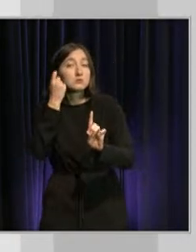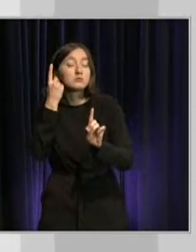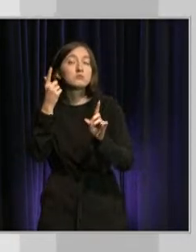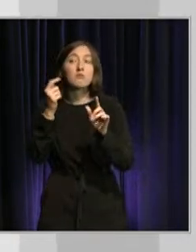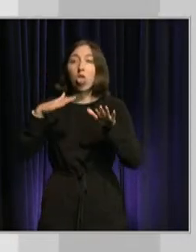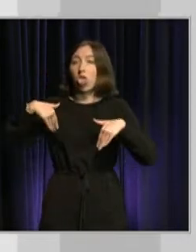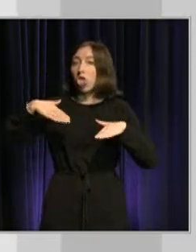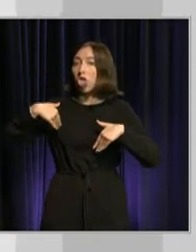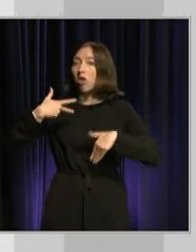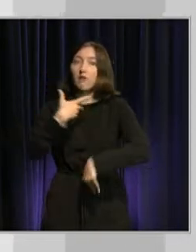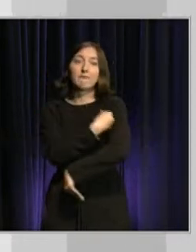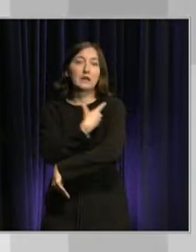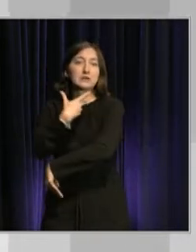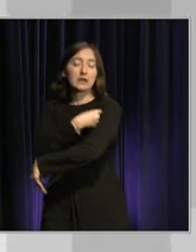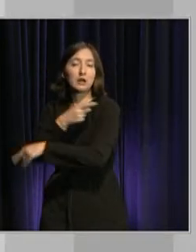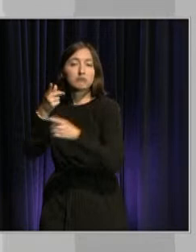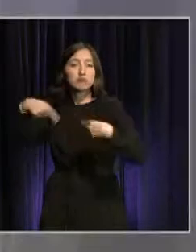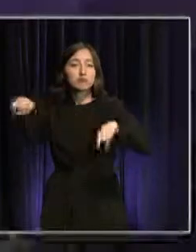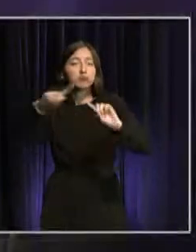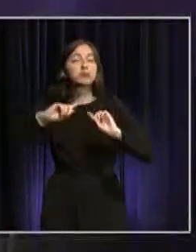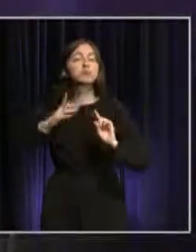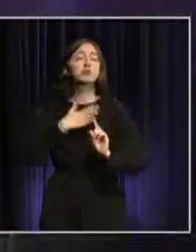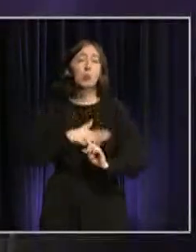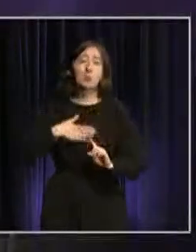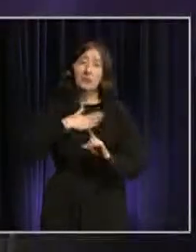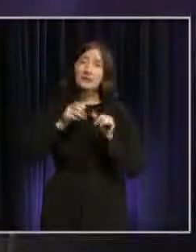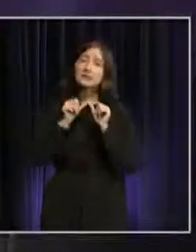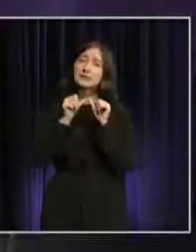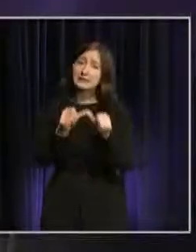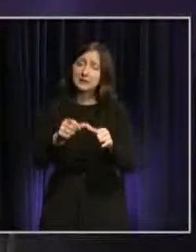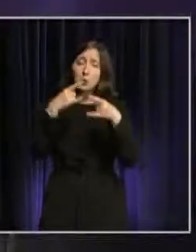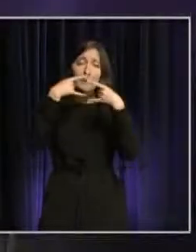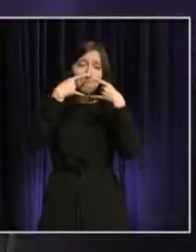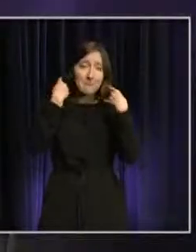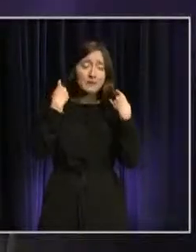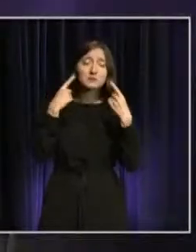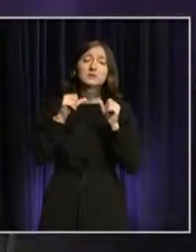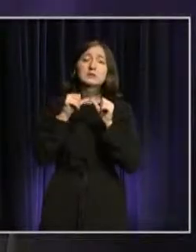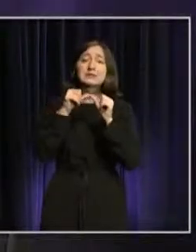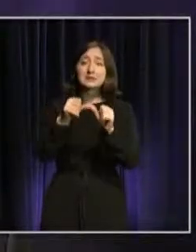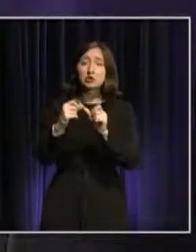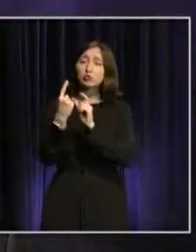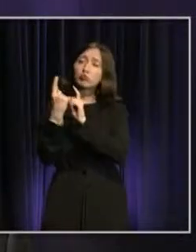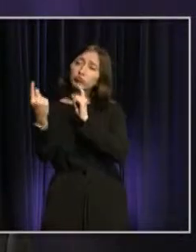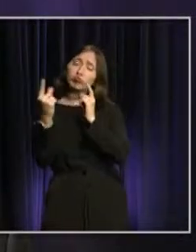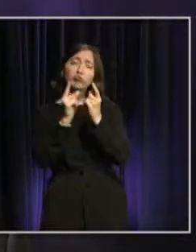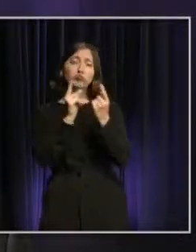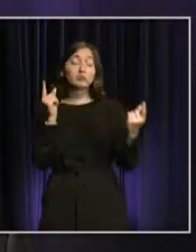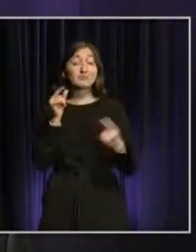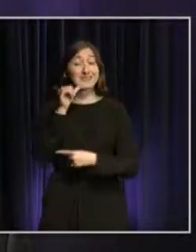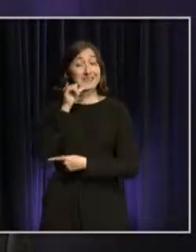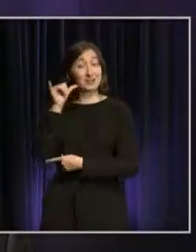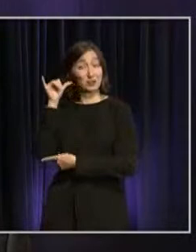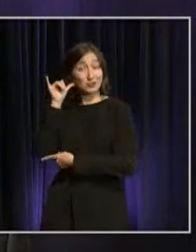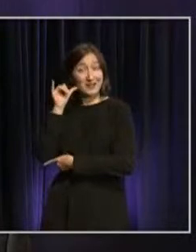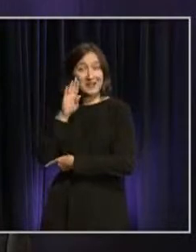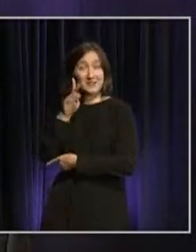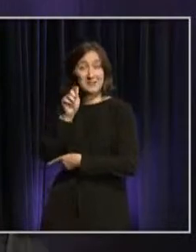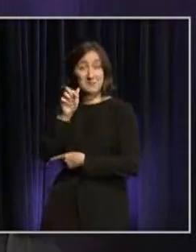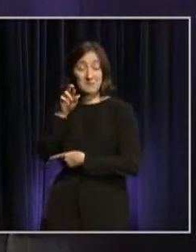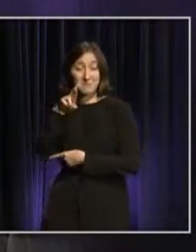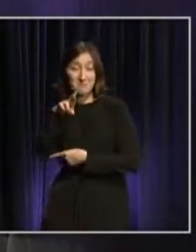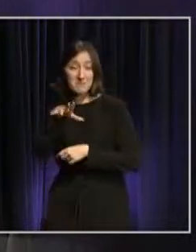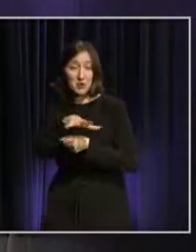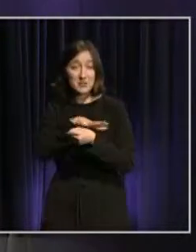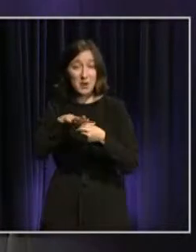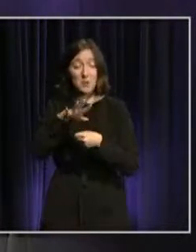down, mask up, and practice social distancing. As of yesterday in our community in Bexar County, we have